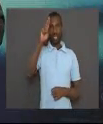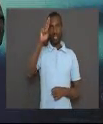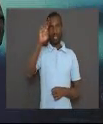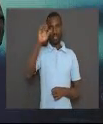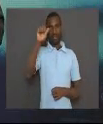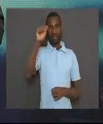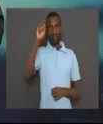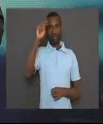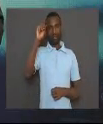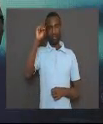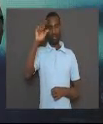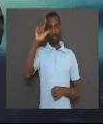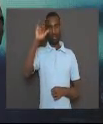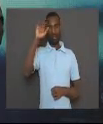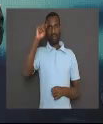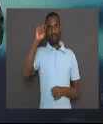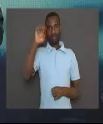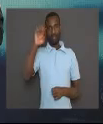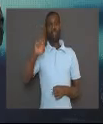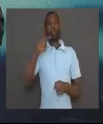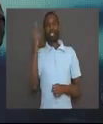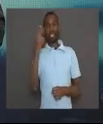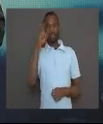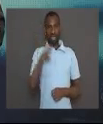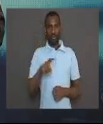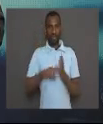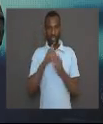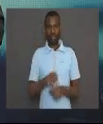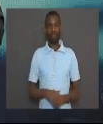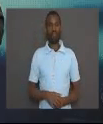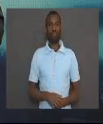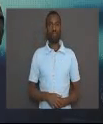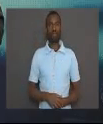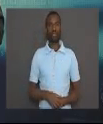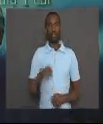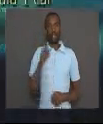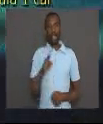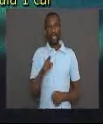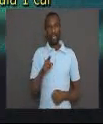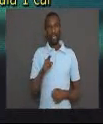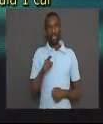Students, let us test our understanding of this idea.